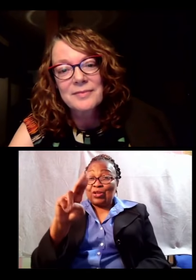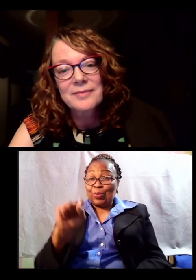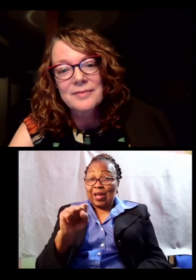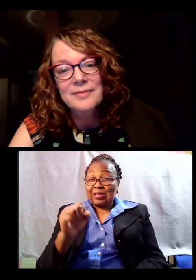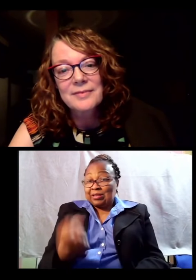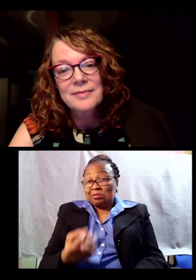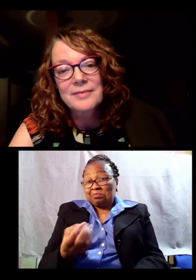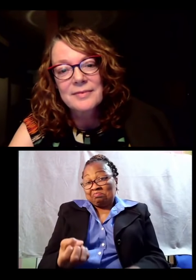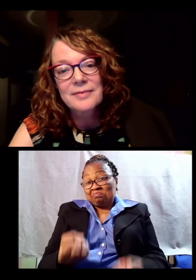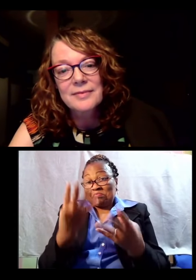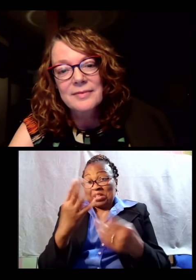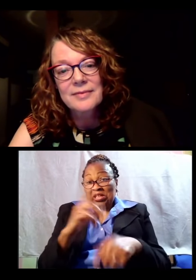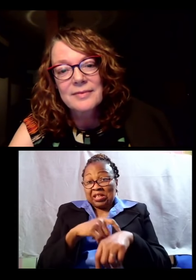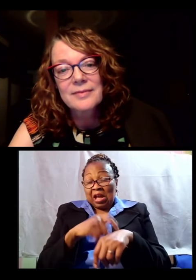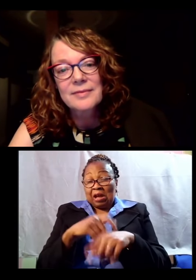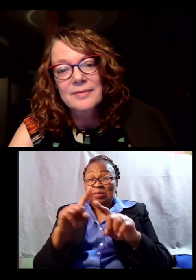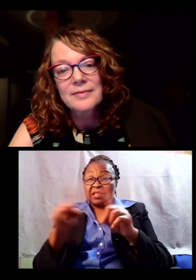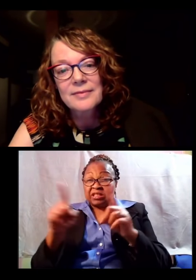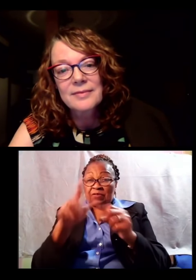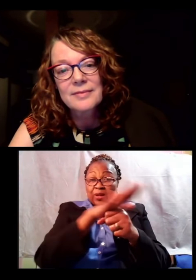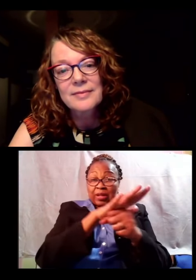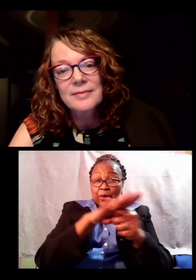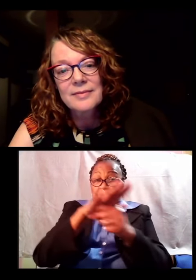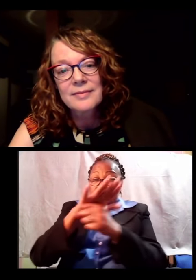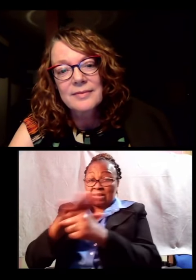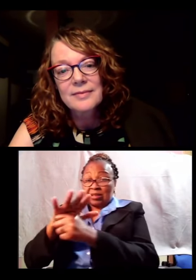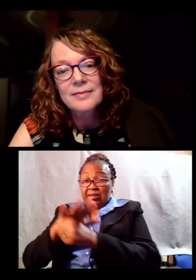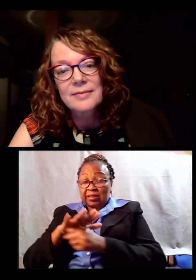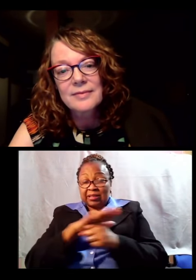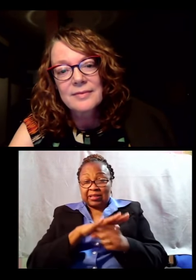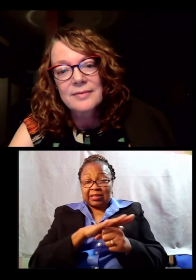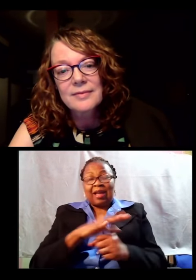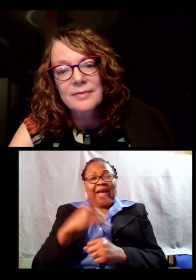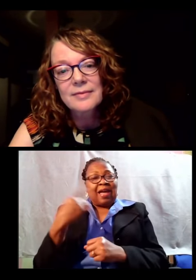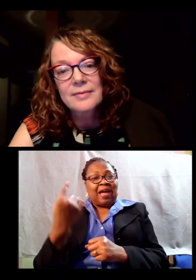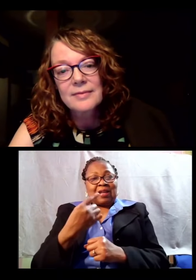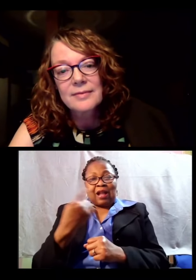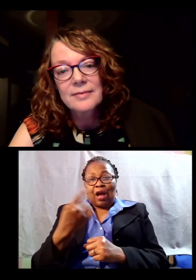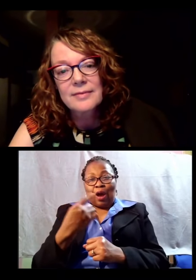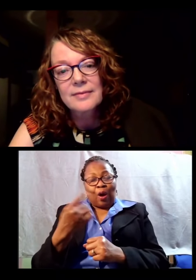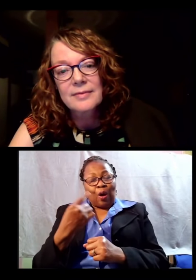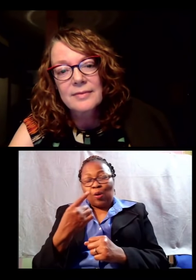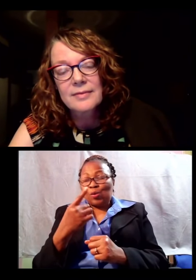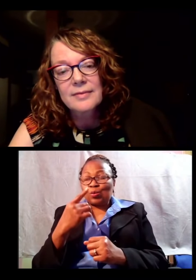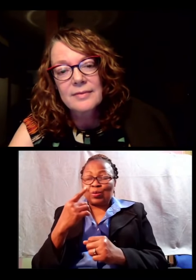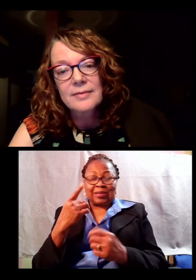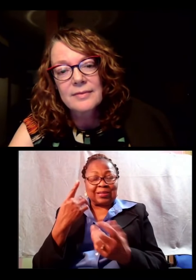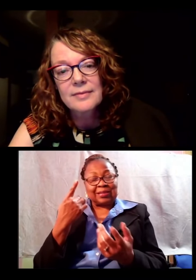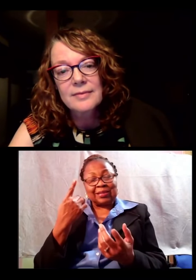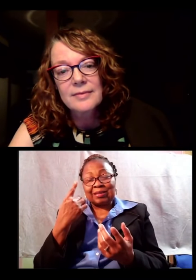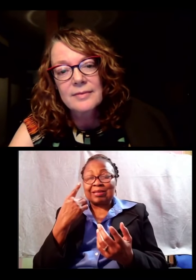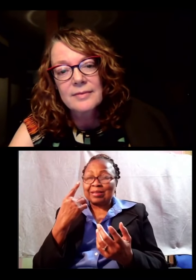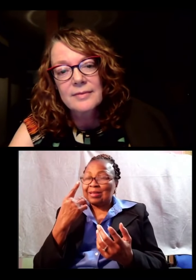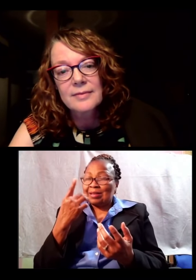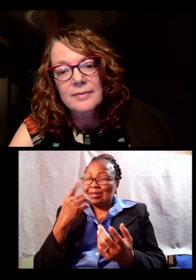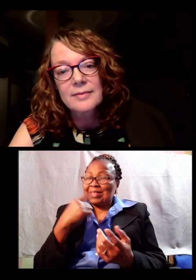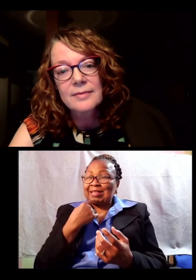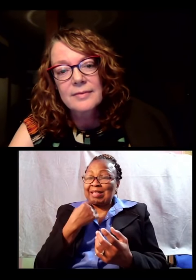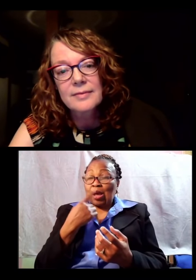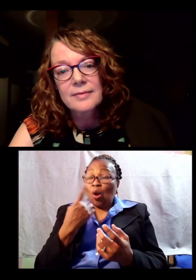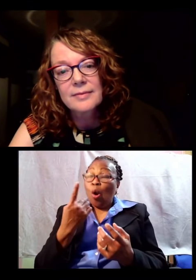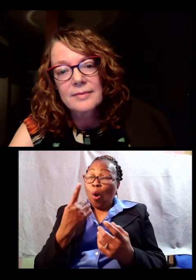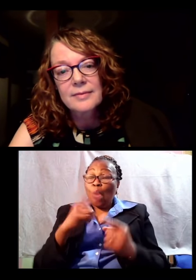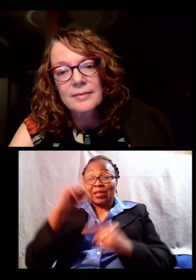in different parts of it. And I've always bet on the fact that it's diverse enough and